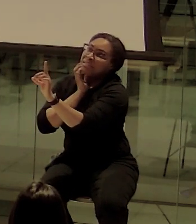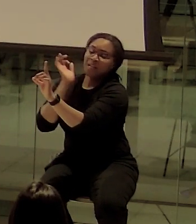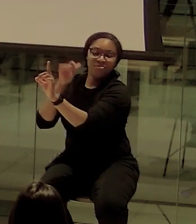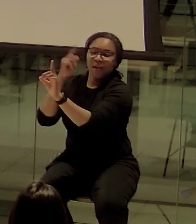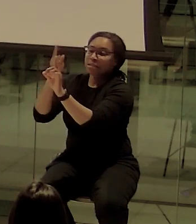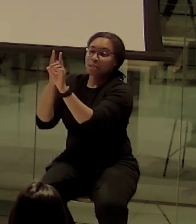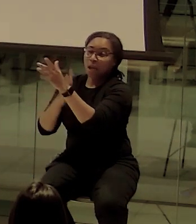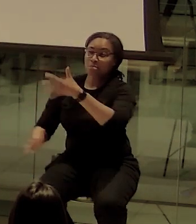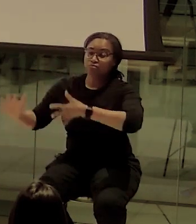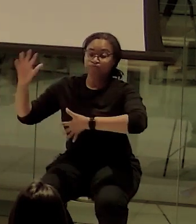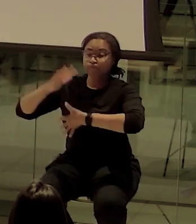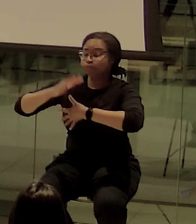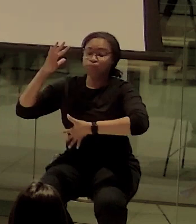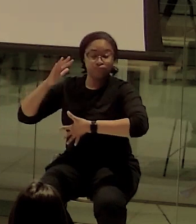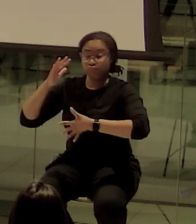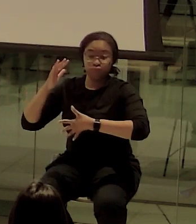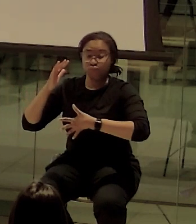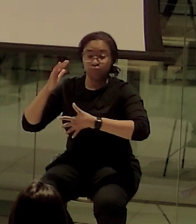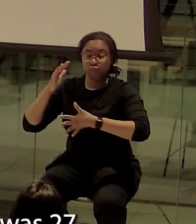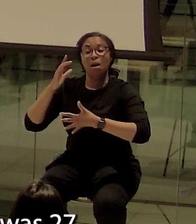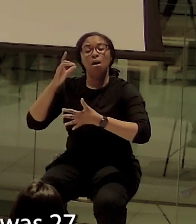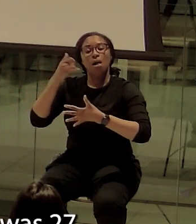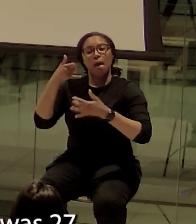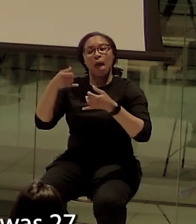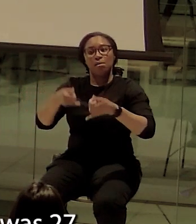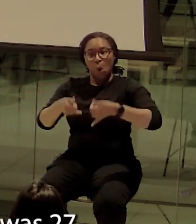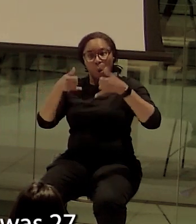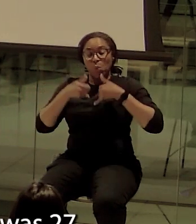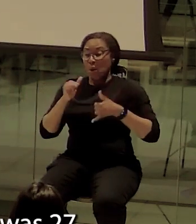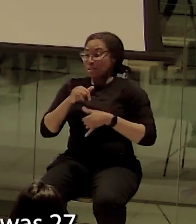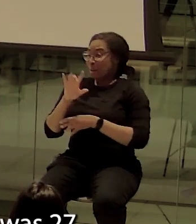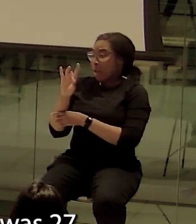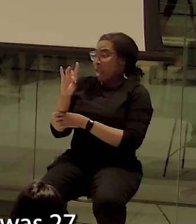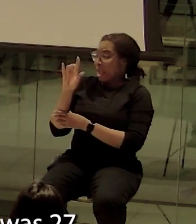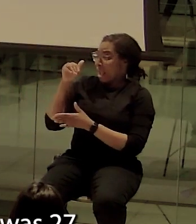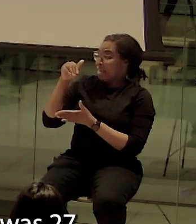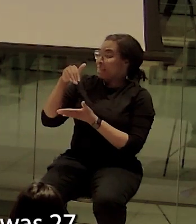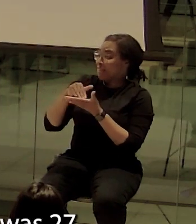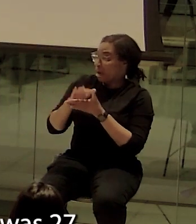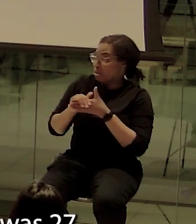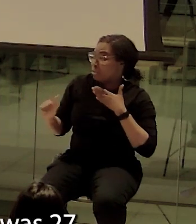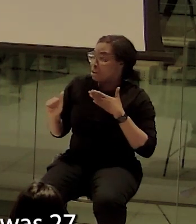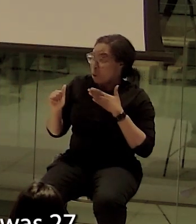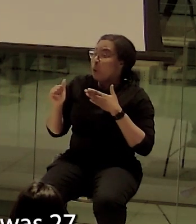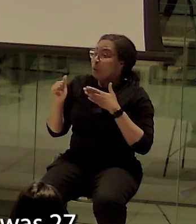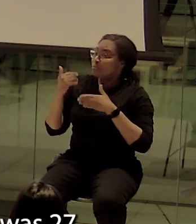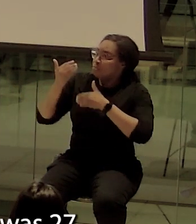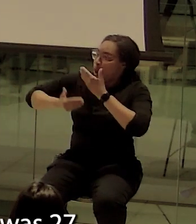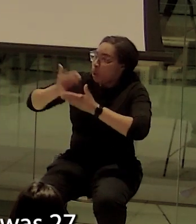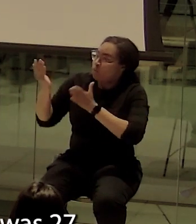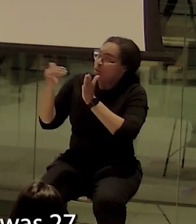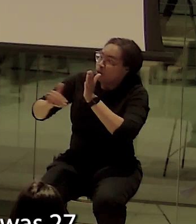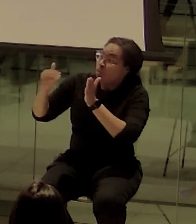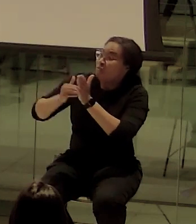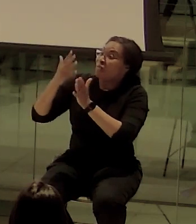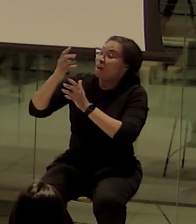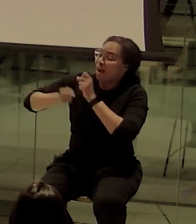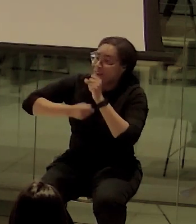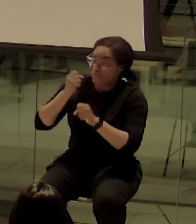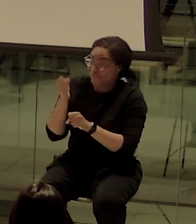award. It's $800,000 over 5 years. And Carol Walker got it when she was 27, which is very, very